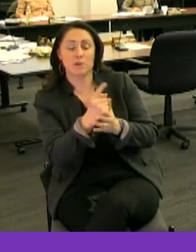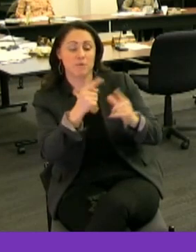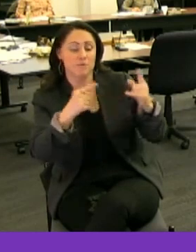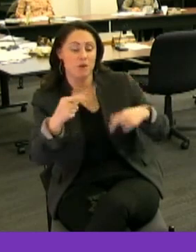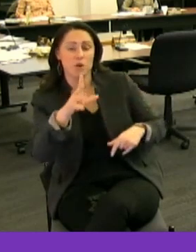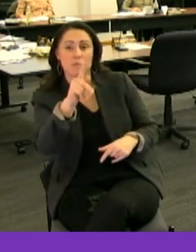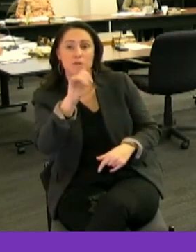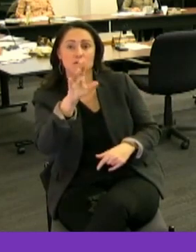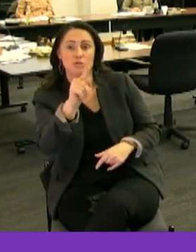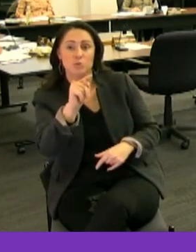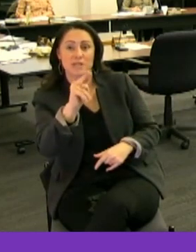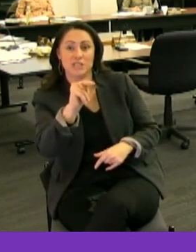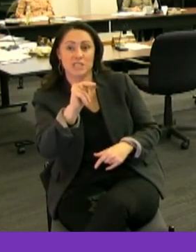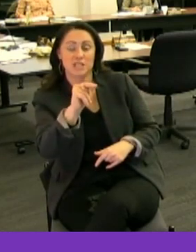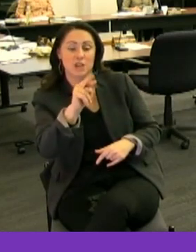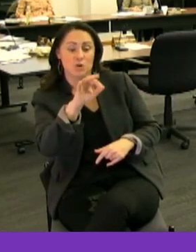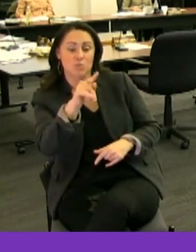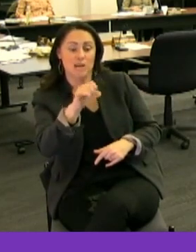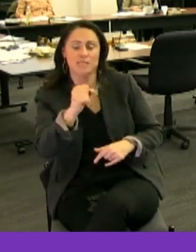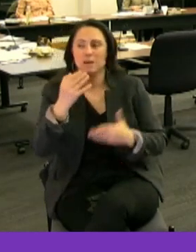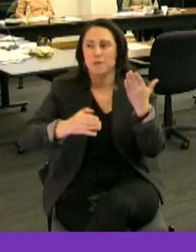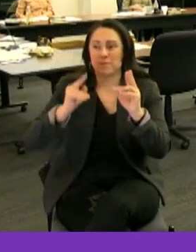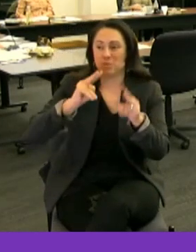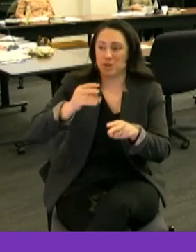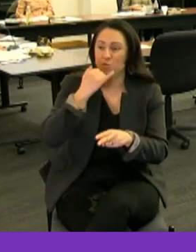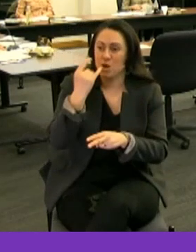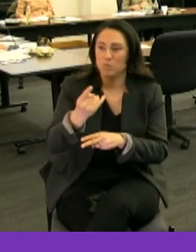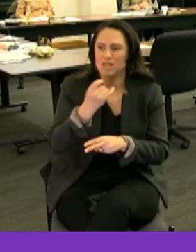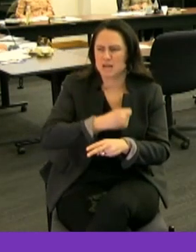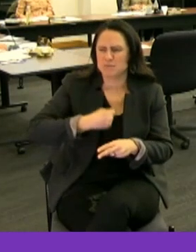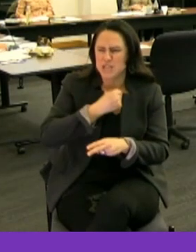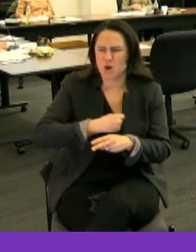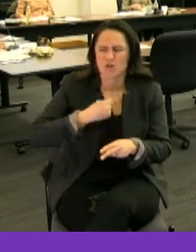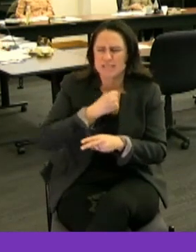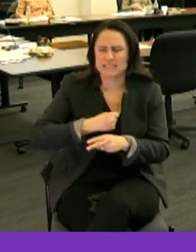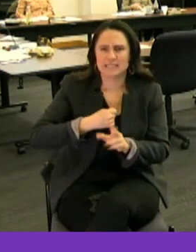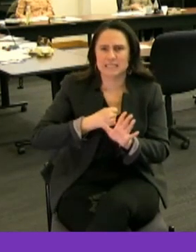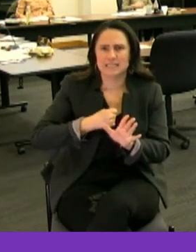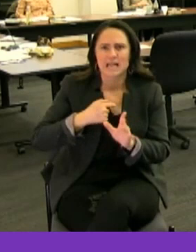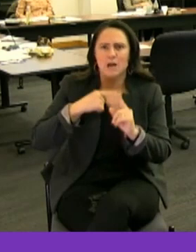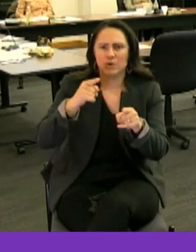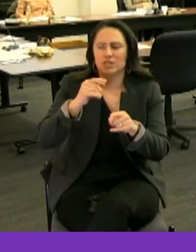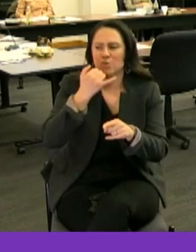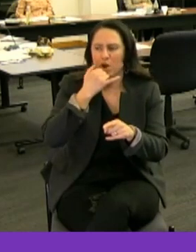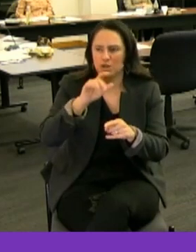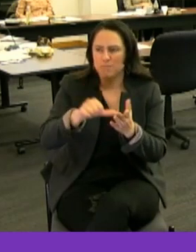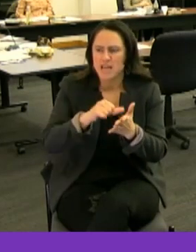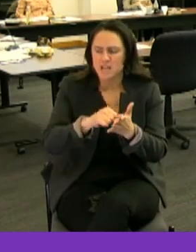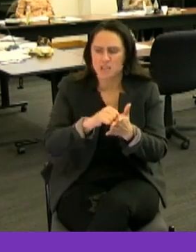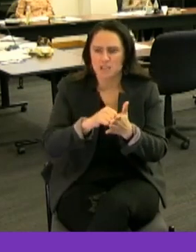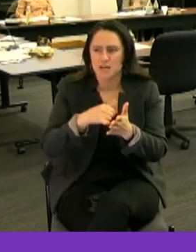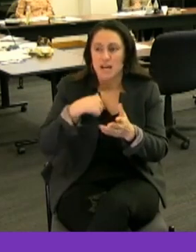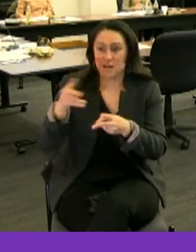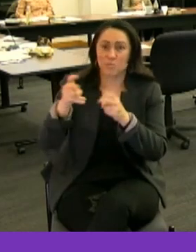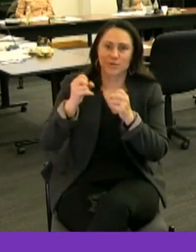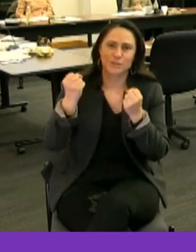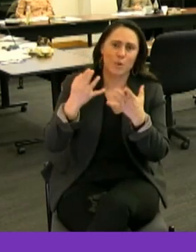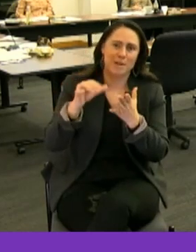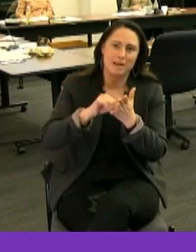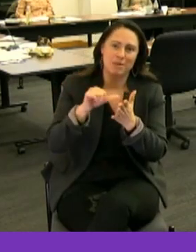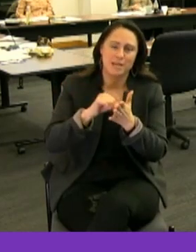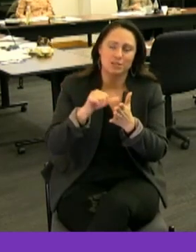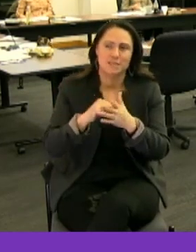on. 4.6. Maybe I'm looking at the wrong one here. Okay, I'm sorry. I turned to the wrong page. I pulled so many of